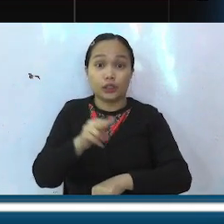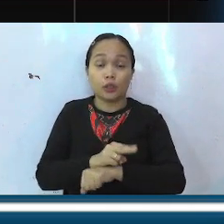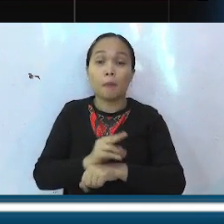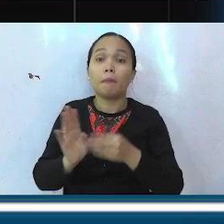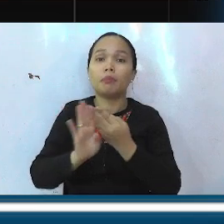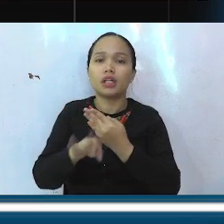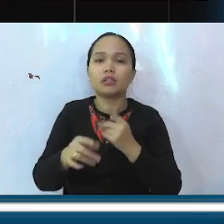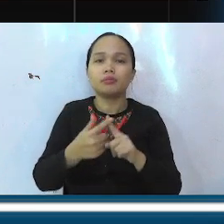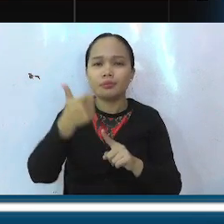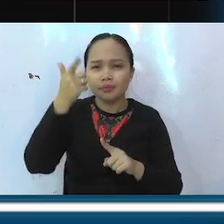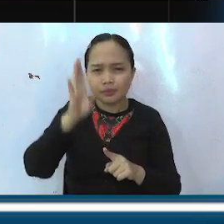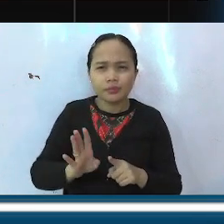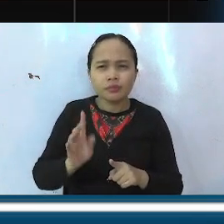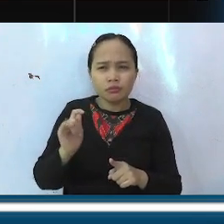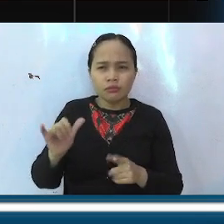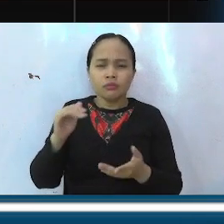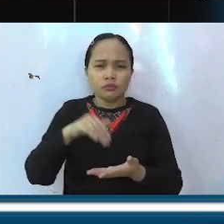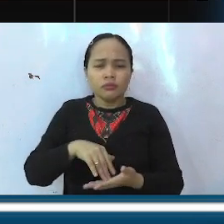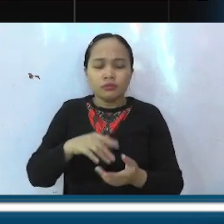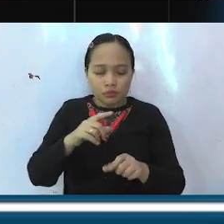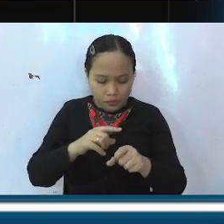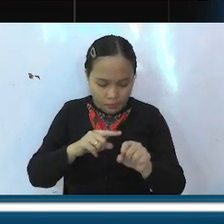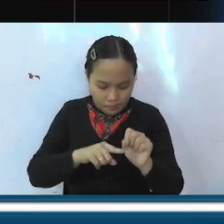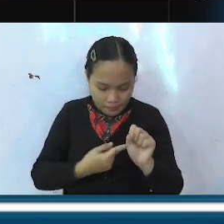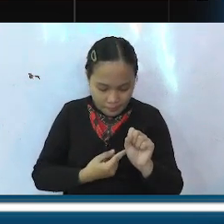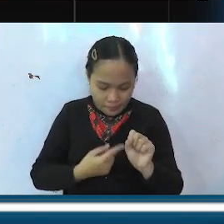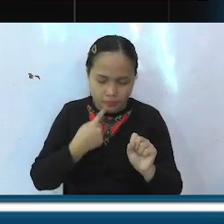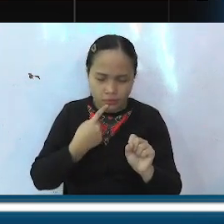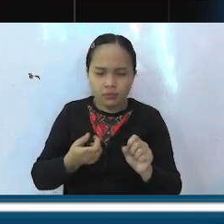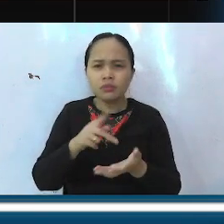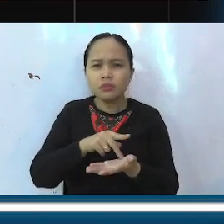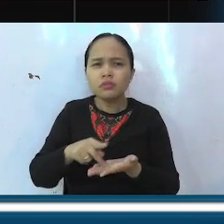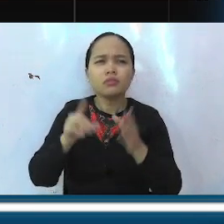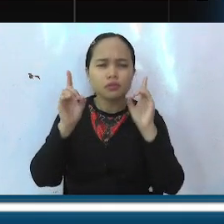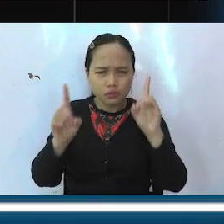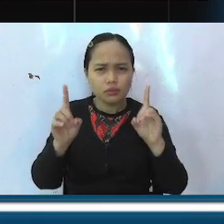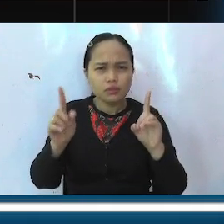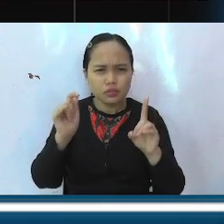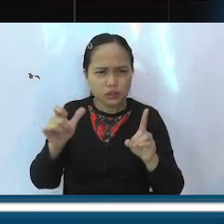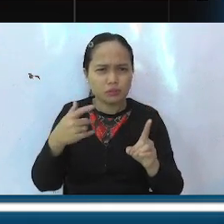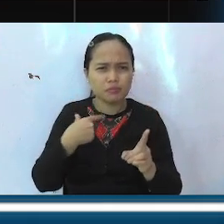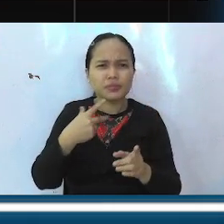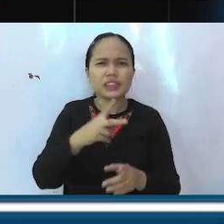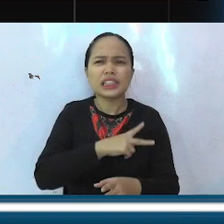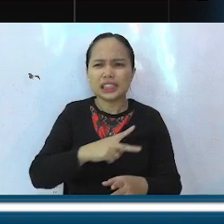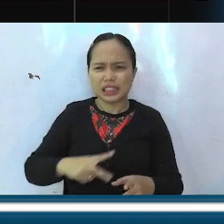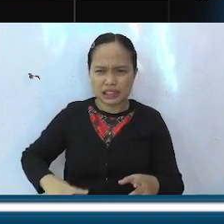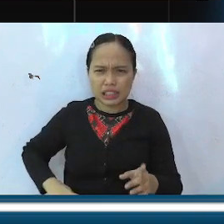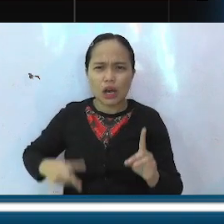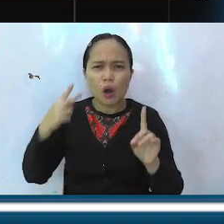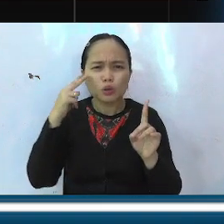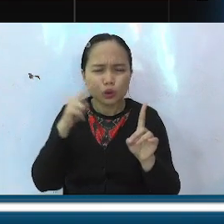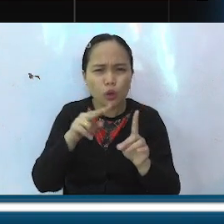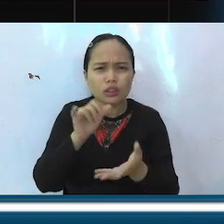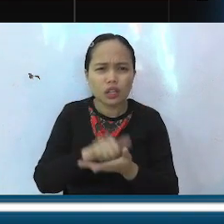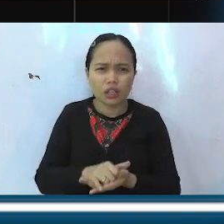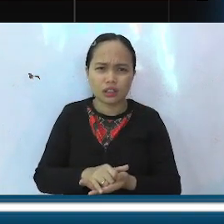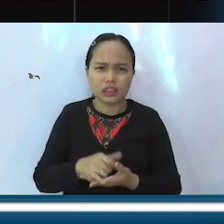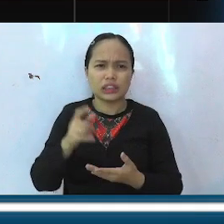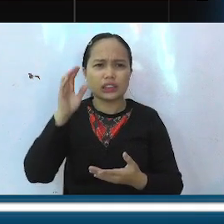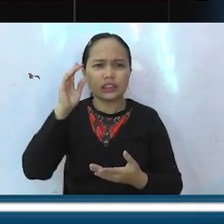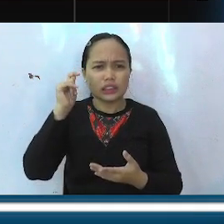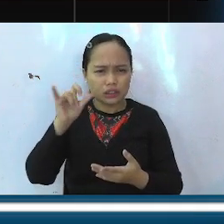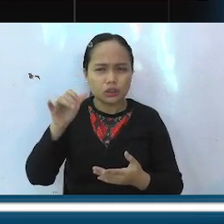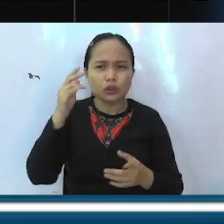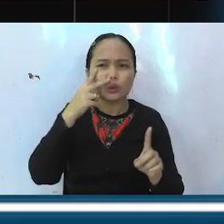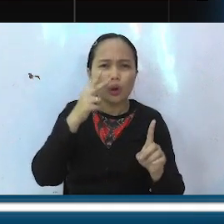the Bible again. They started practicing pure doctrine again in the nation. The king saw that. You know, he saw the fourth man